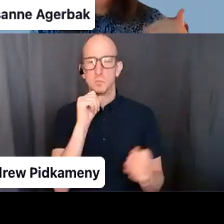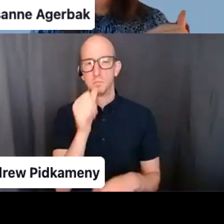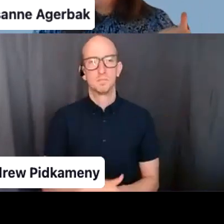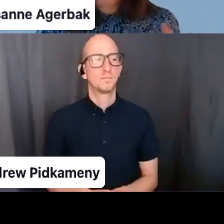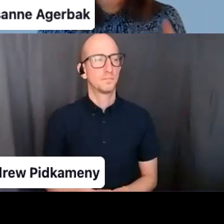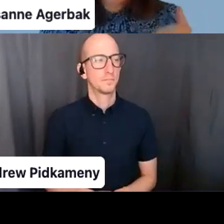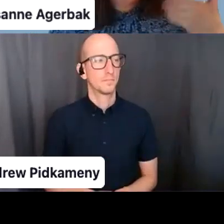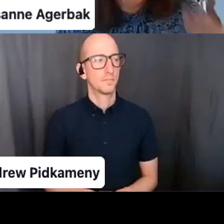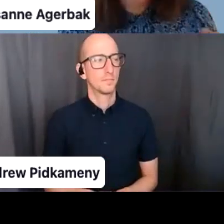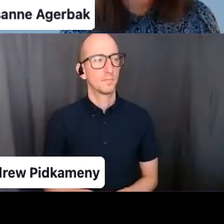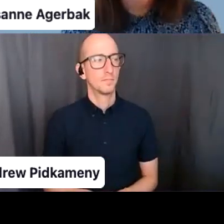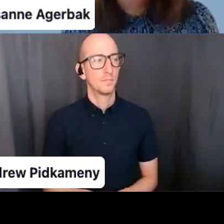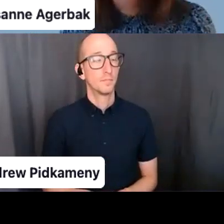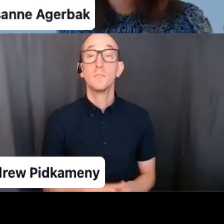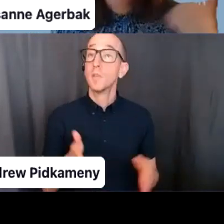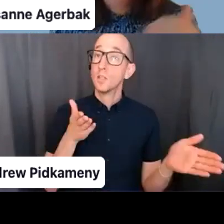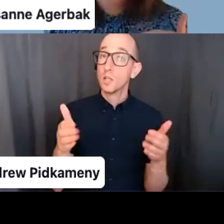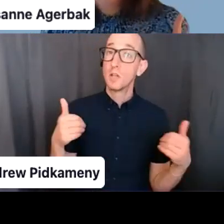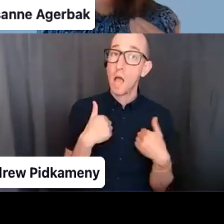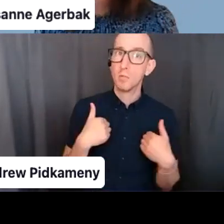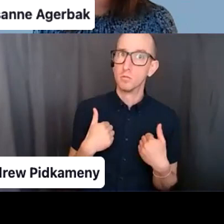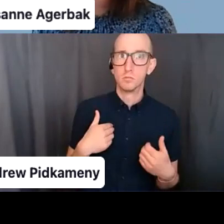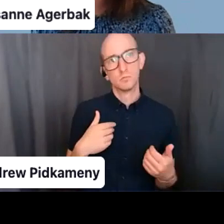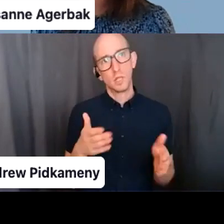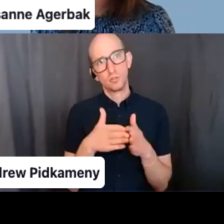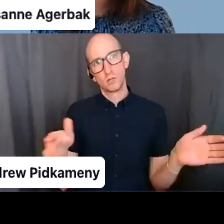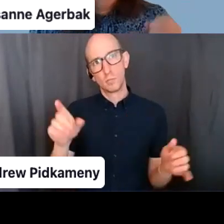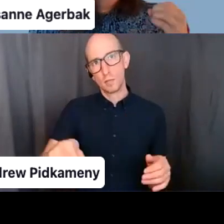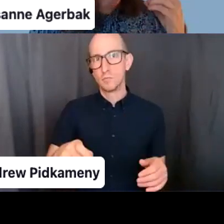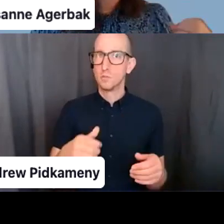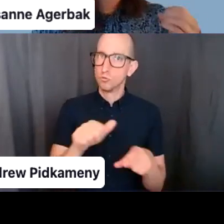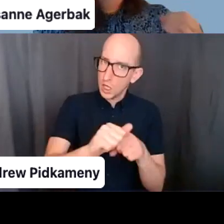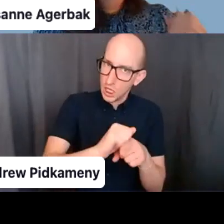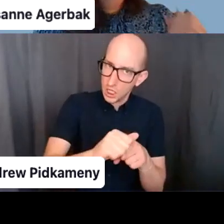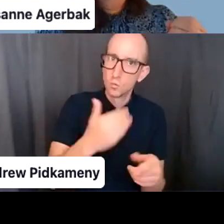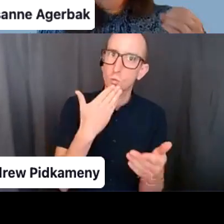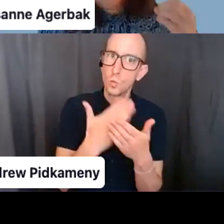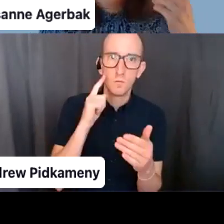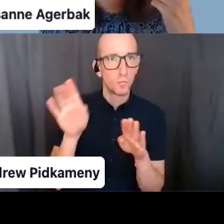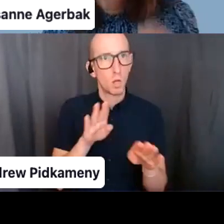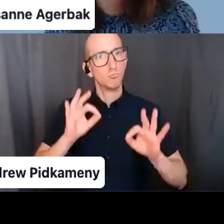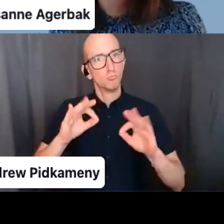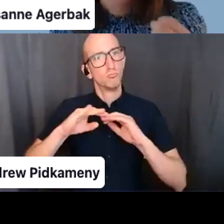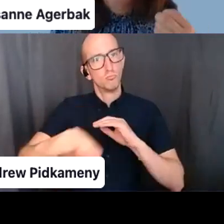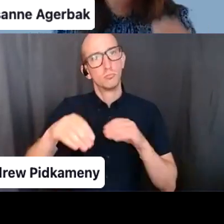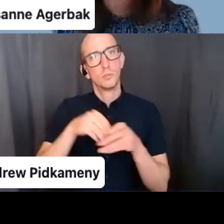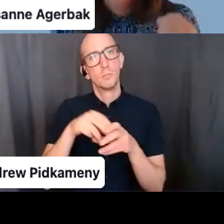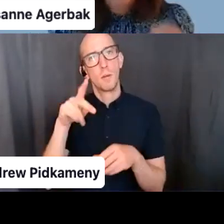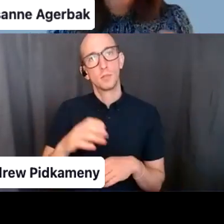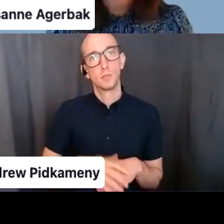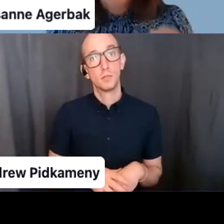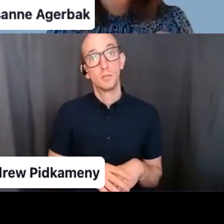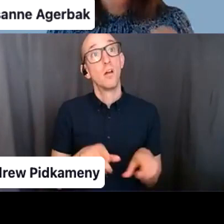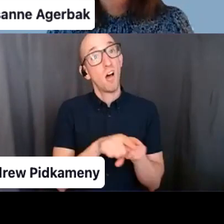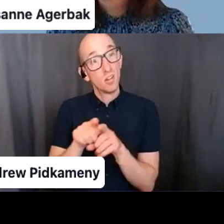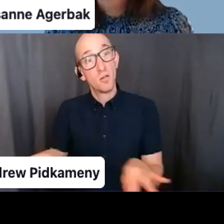animals usually being really well trained to behave well in public, the key thing here is that owners are required to